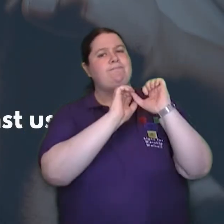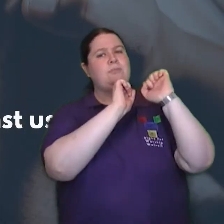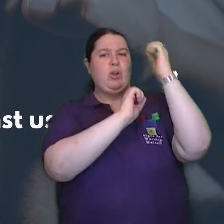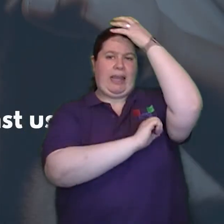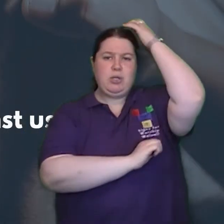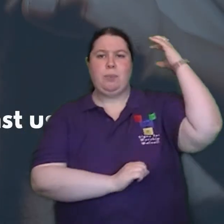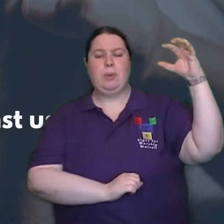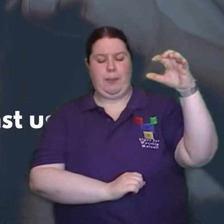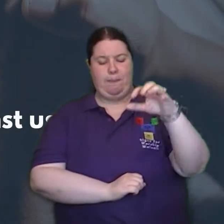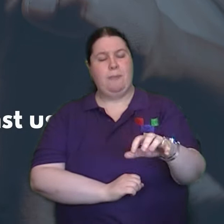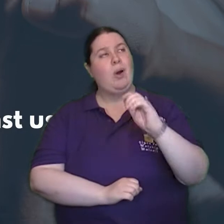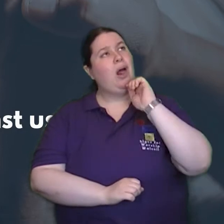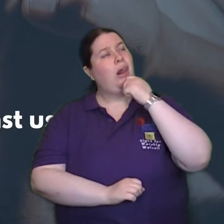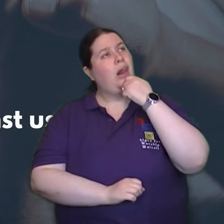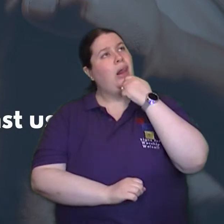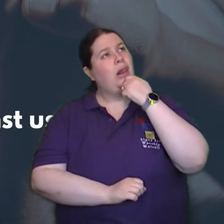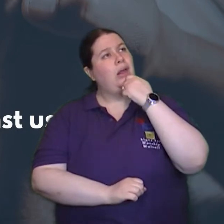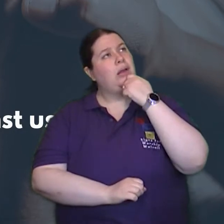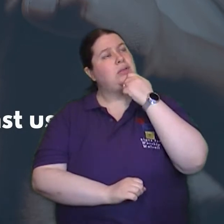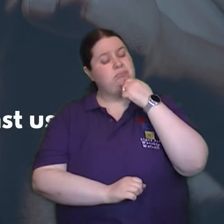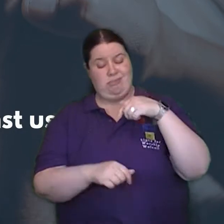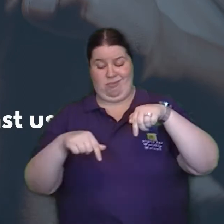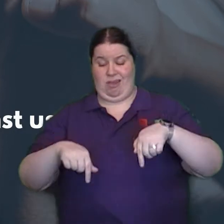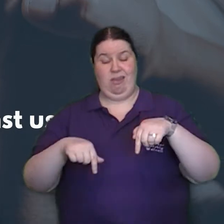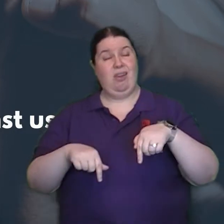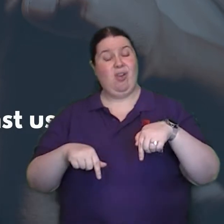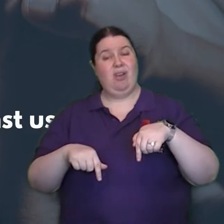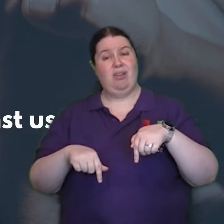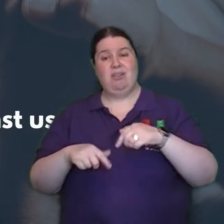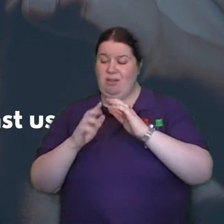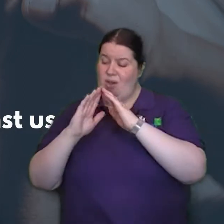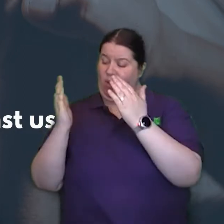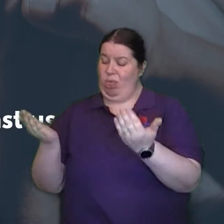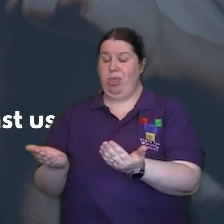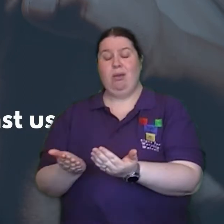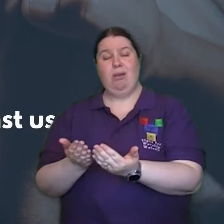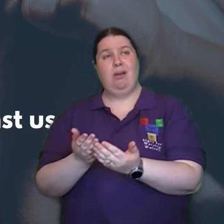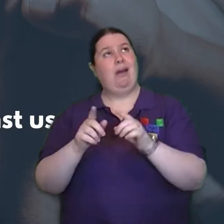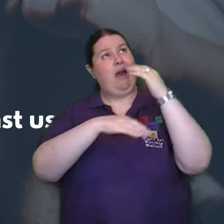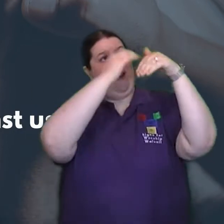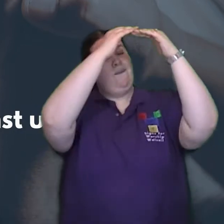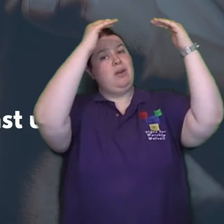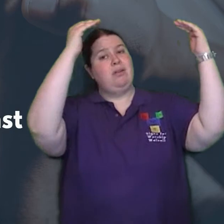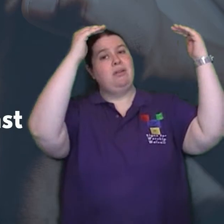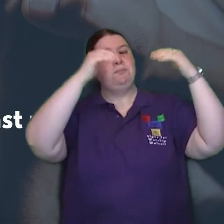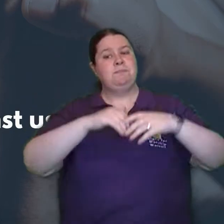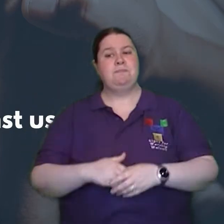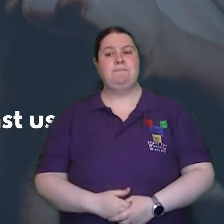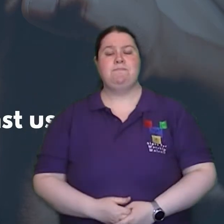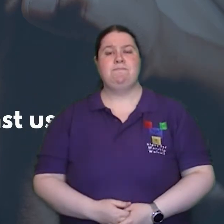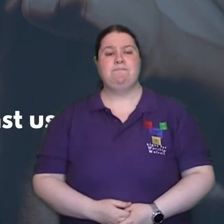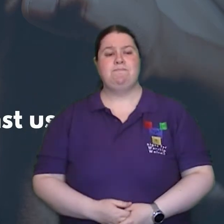hallowed be your name. Your kingdom come, your will be done, on